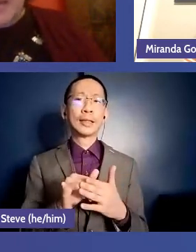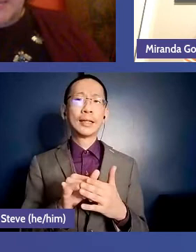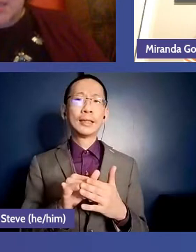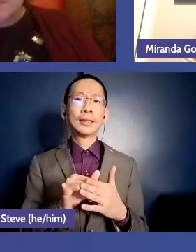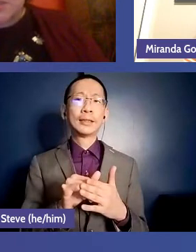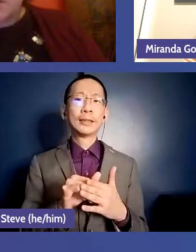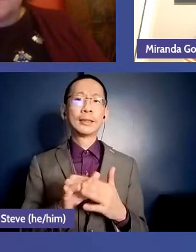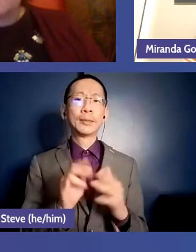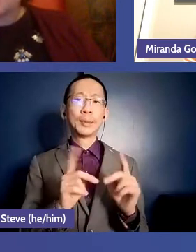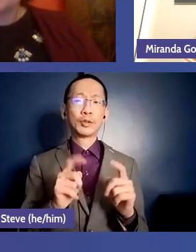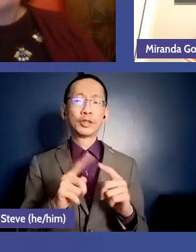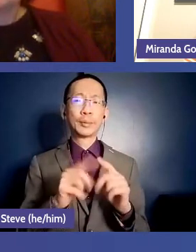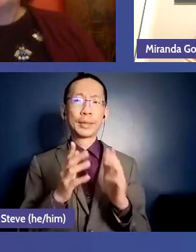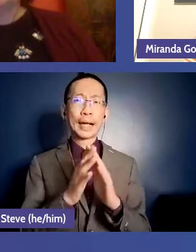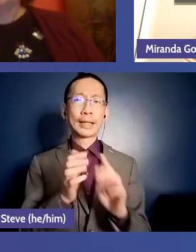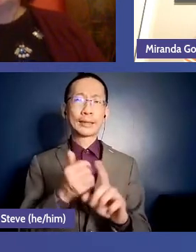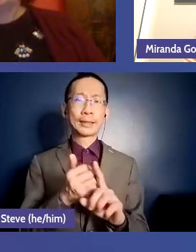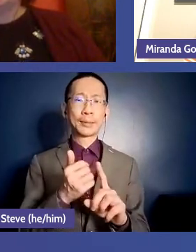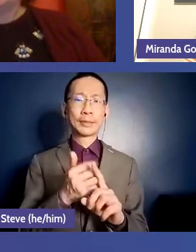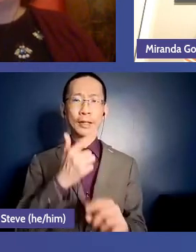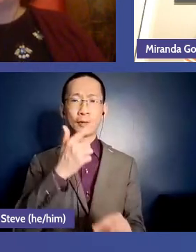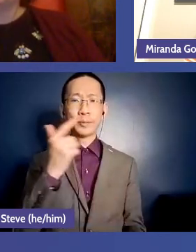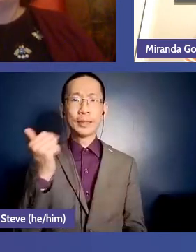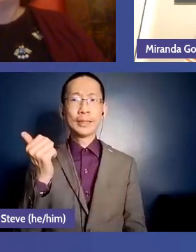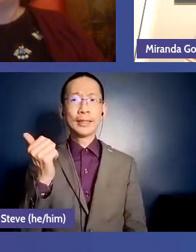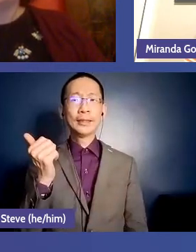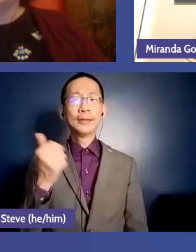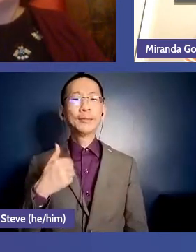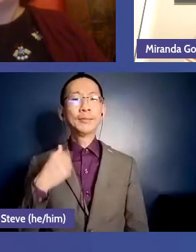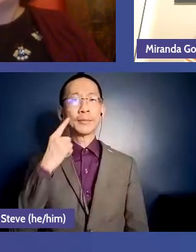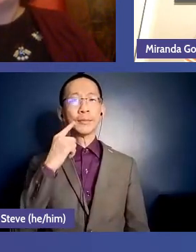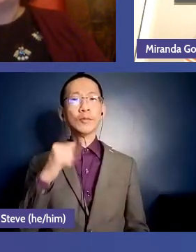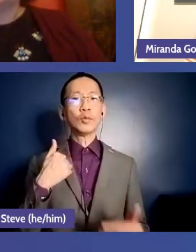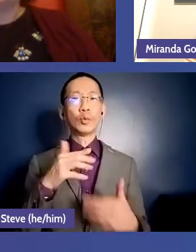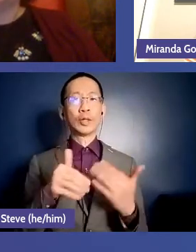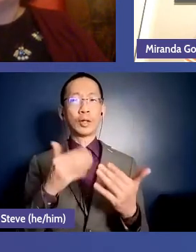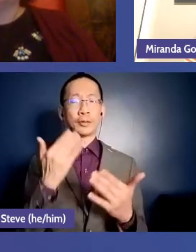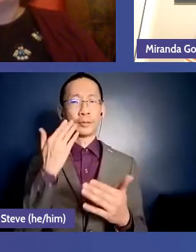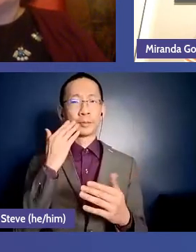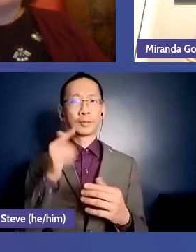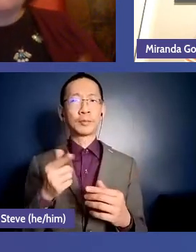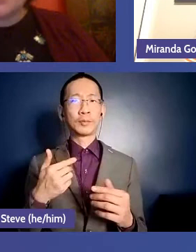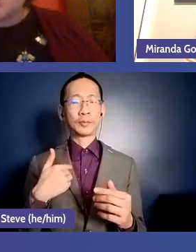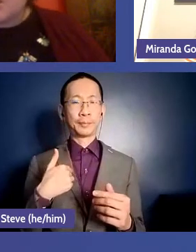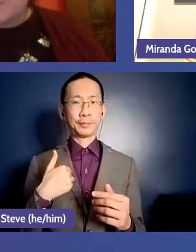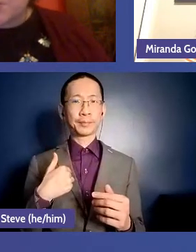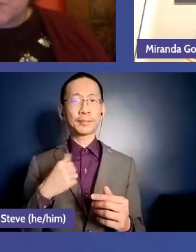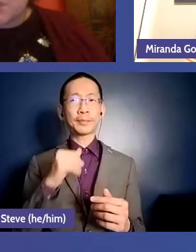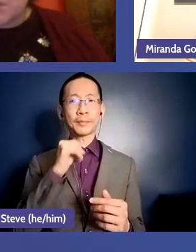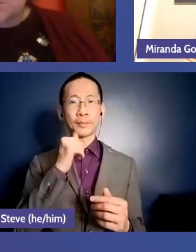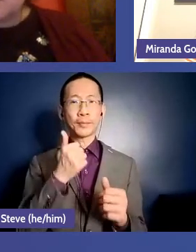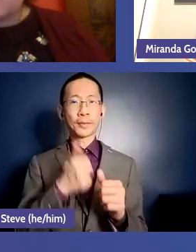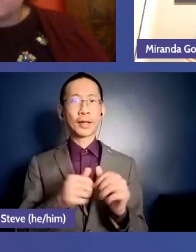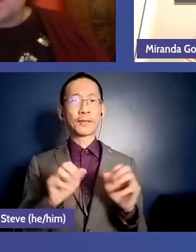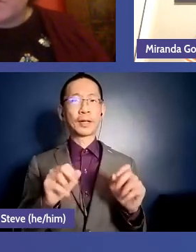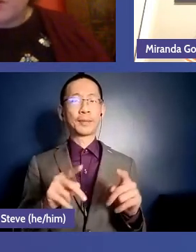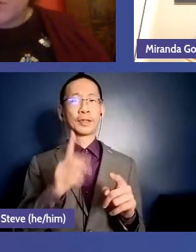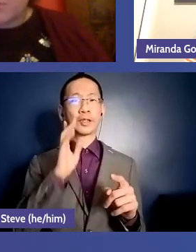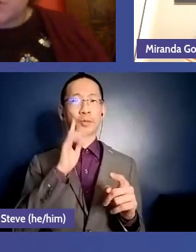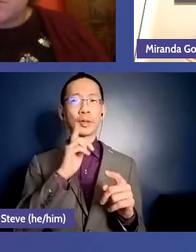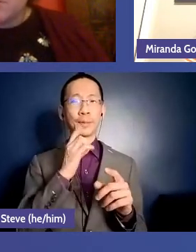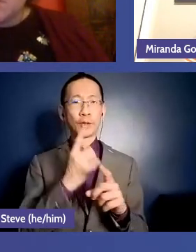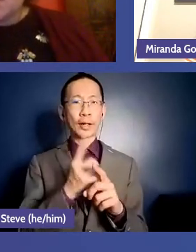folks should be asking themselves? Because I think we all know that there is not every opportunity is going to be right